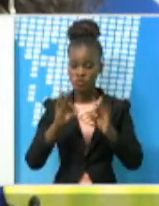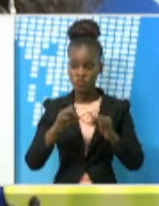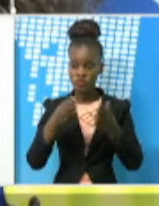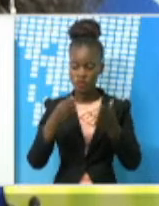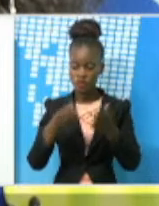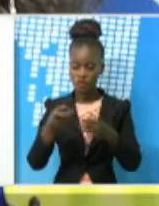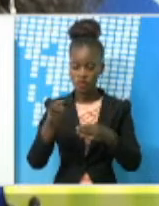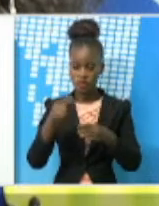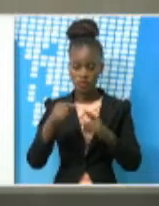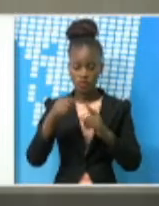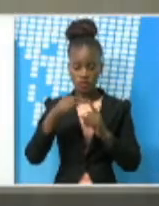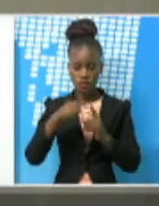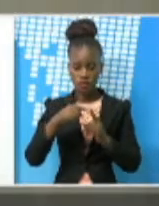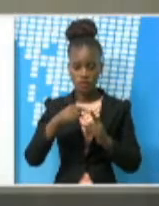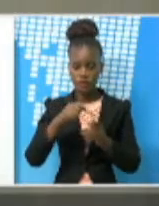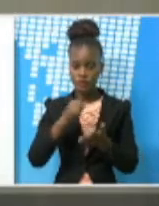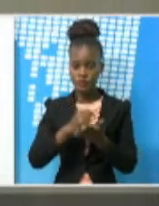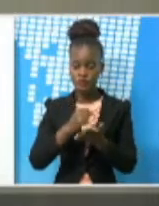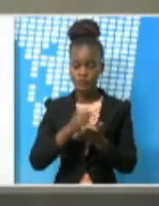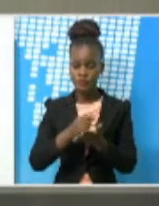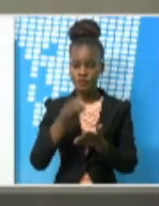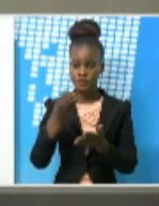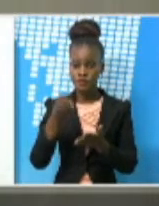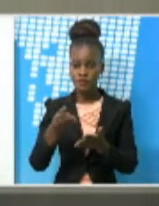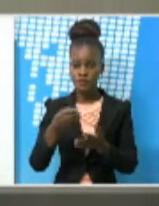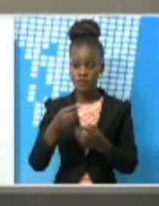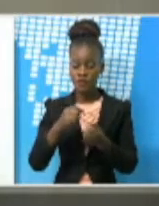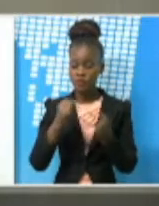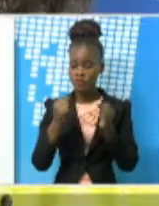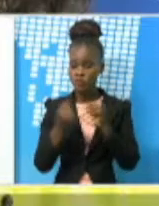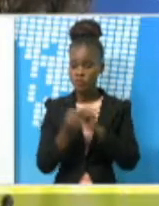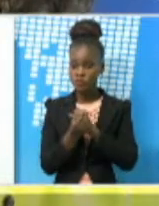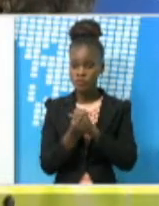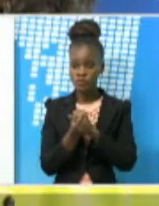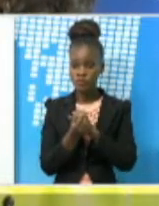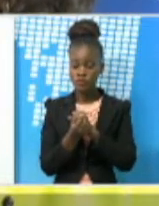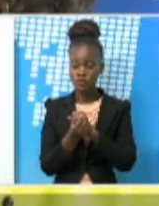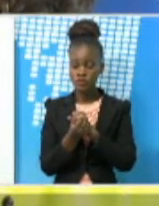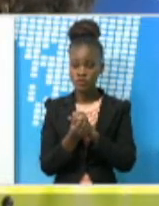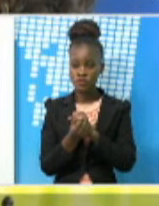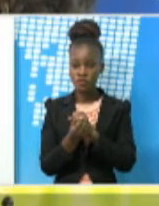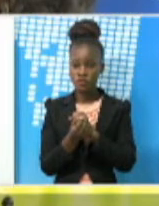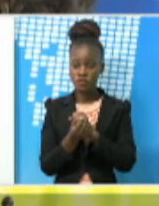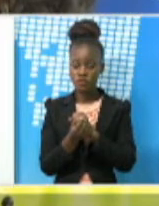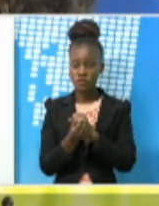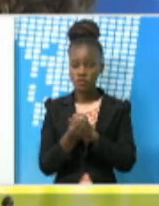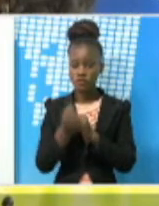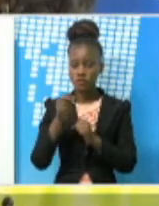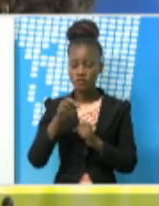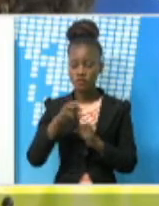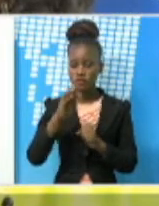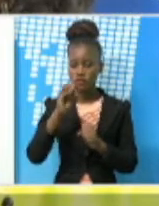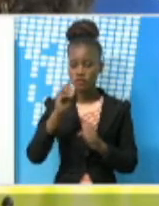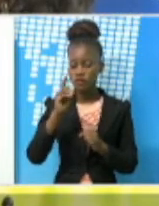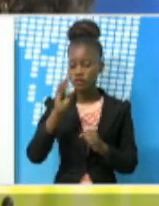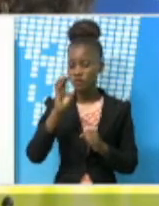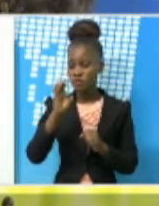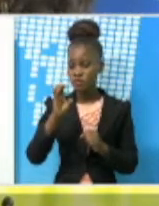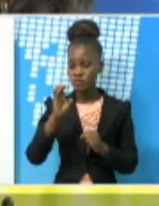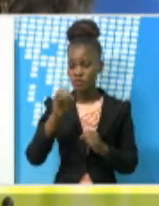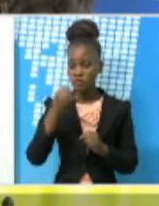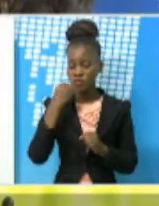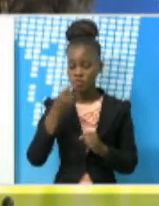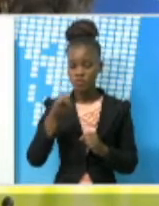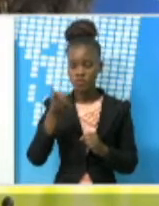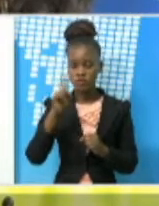to ensuring that there is social and economic transformation in the country. Yes, UDC is a corporate